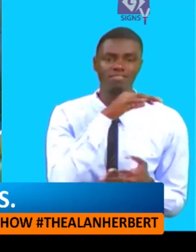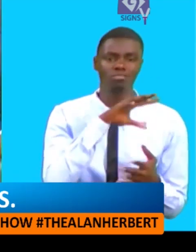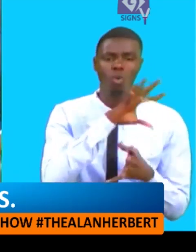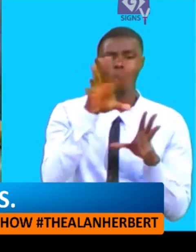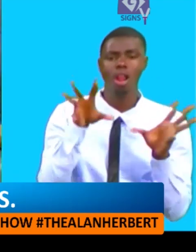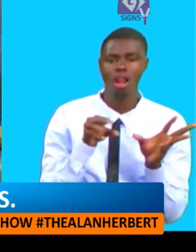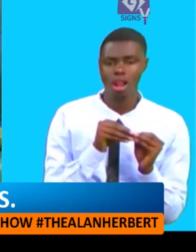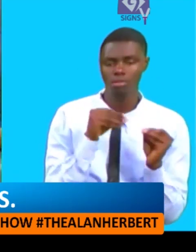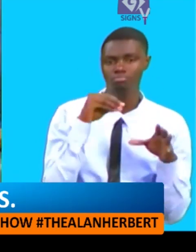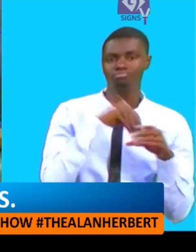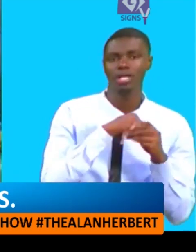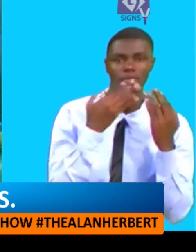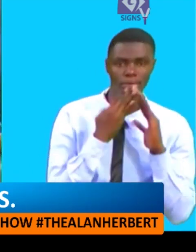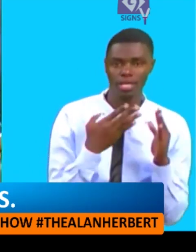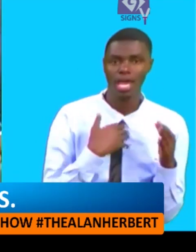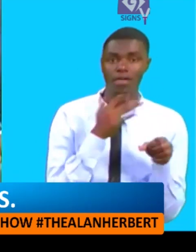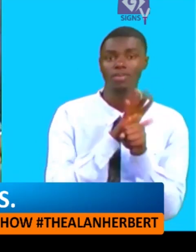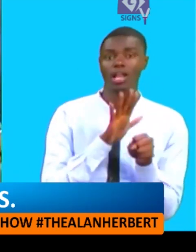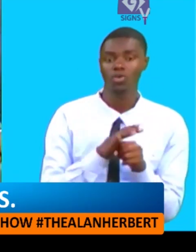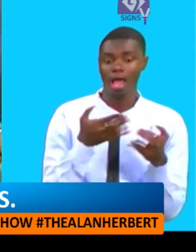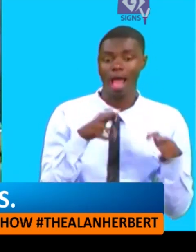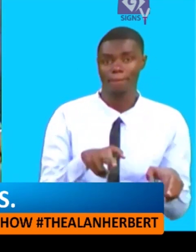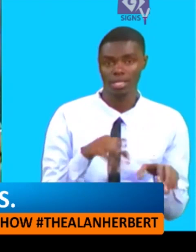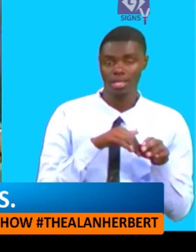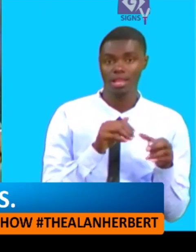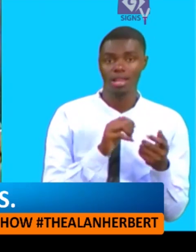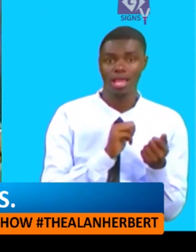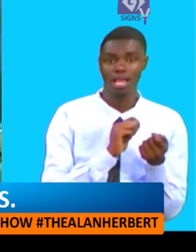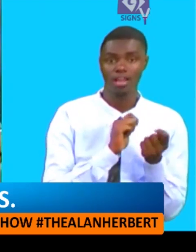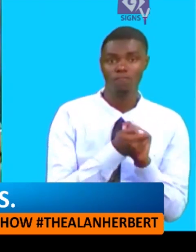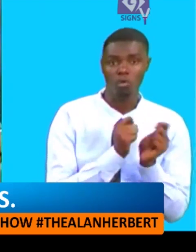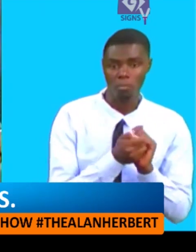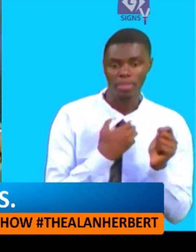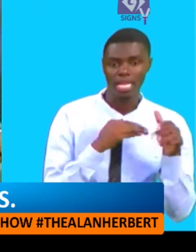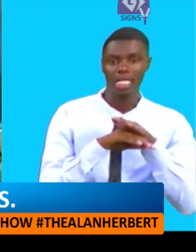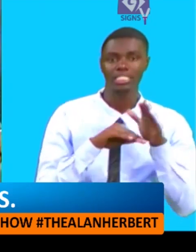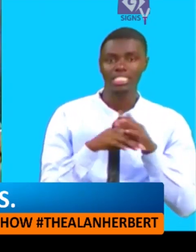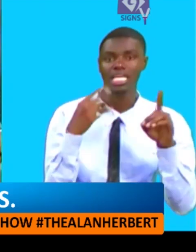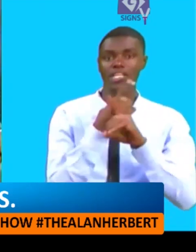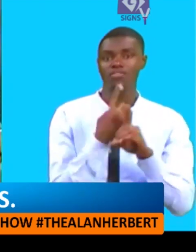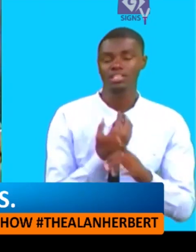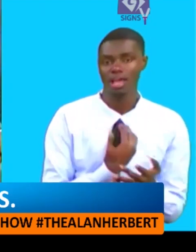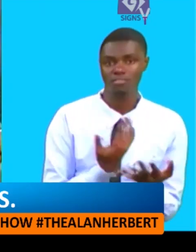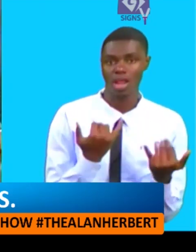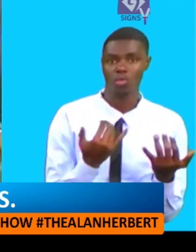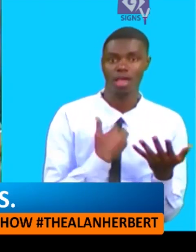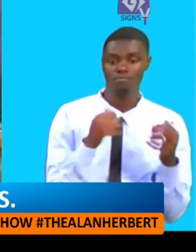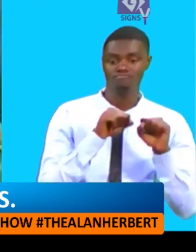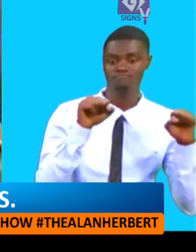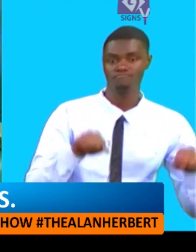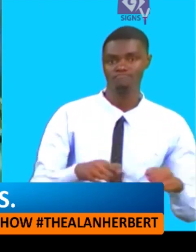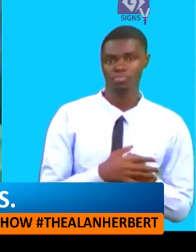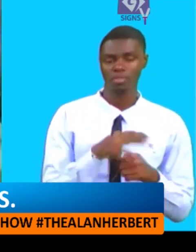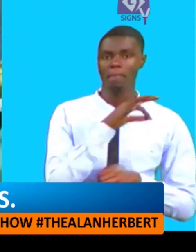so there's a lot that has happened in terms of reforms. So in terms of access, there's those differences. We now have an e-claim system.